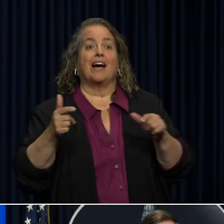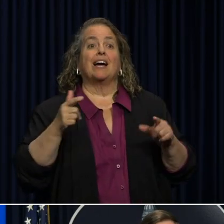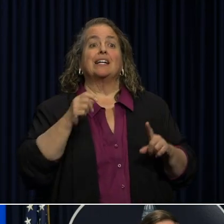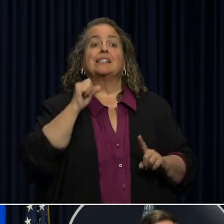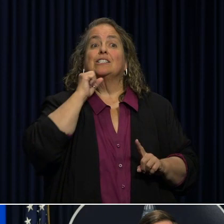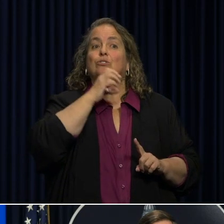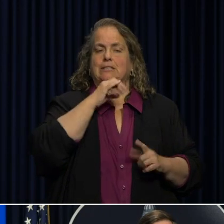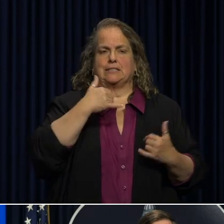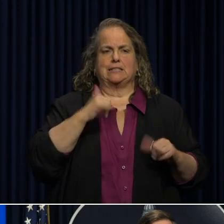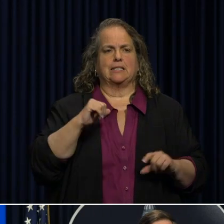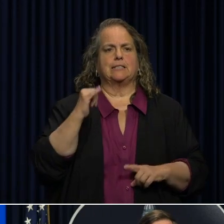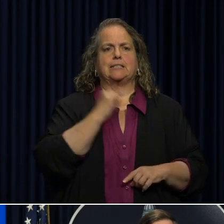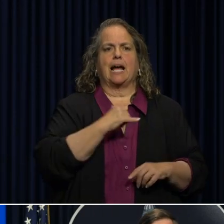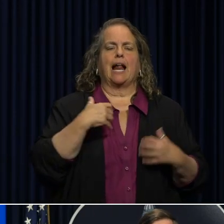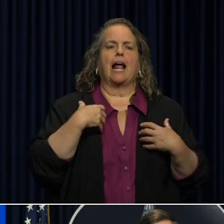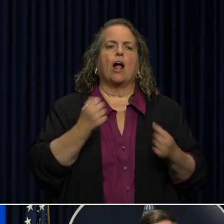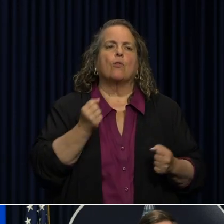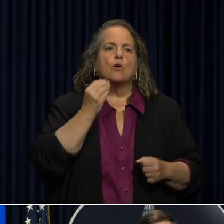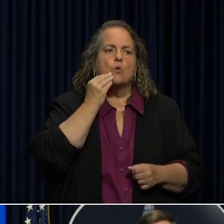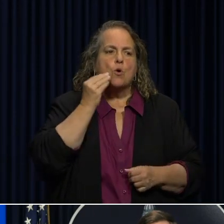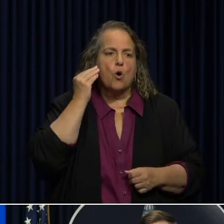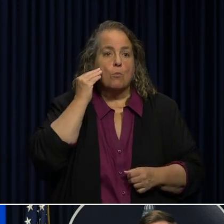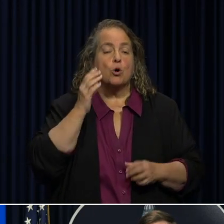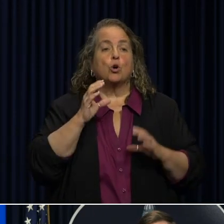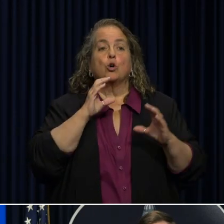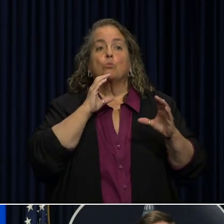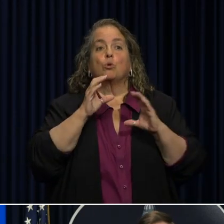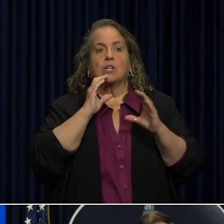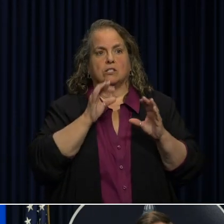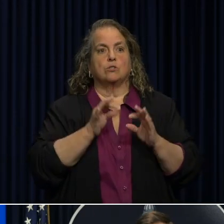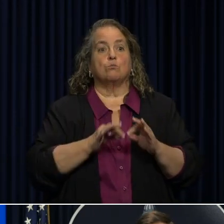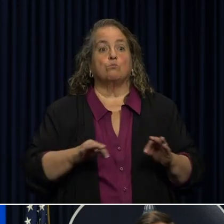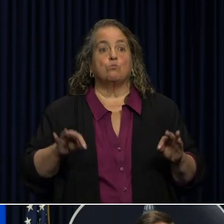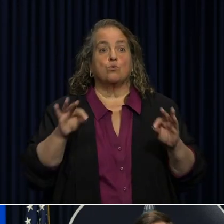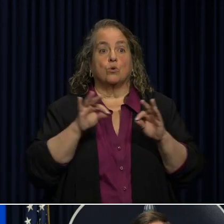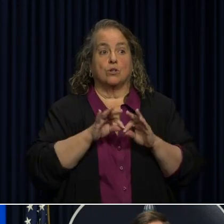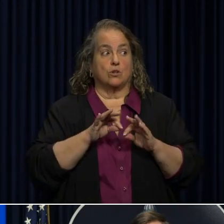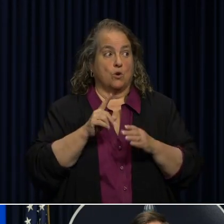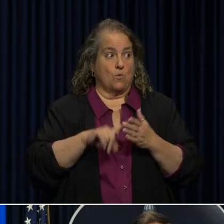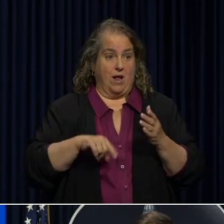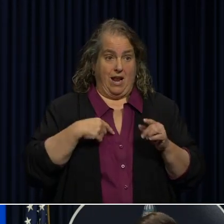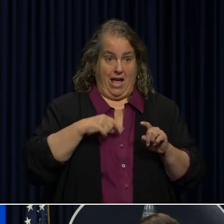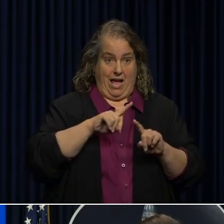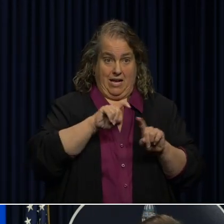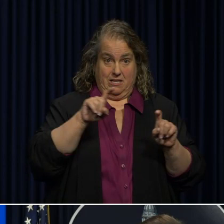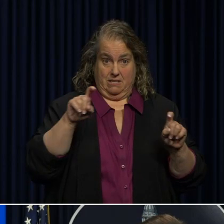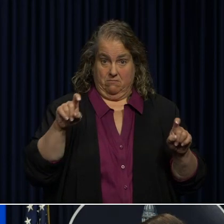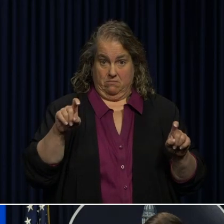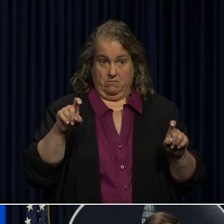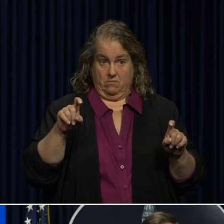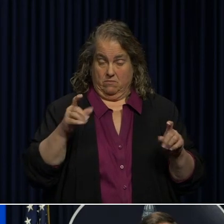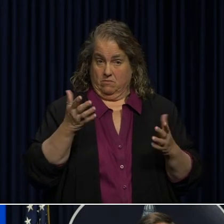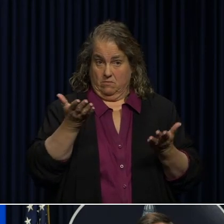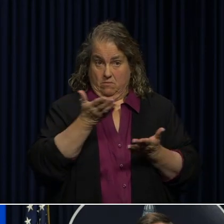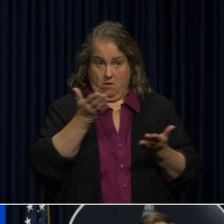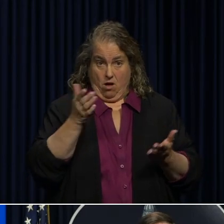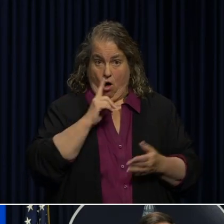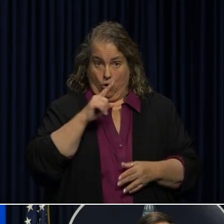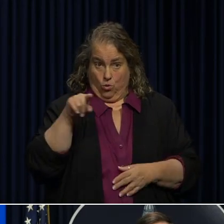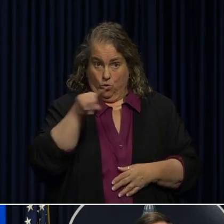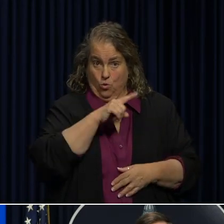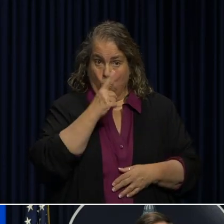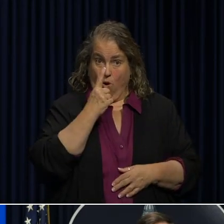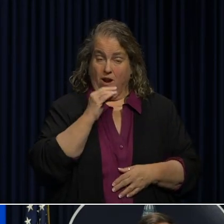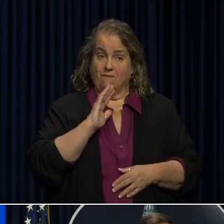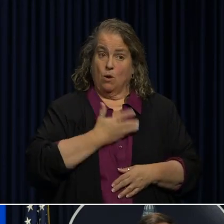of communication are really important. And what I would ask is whether you are one of our seniors